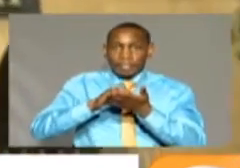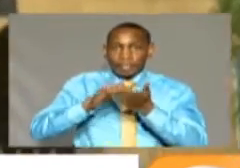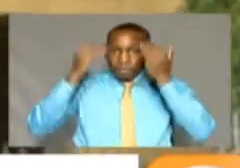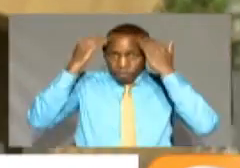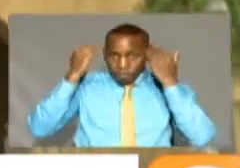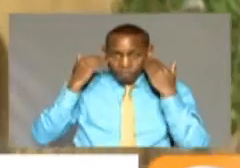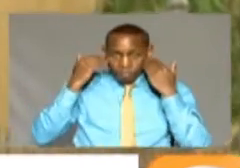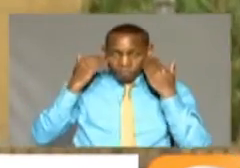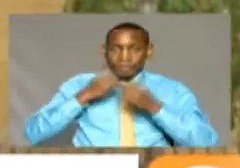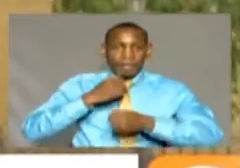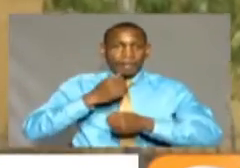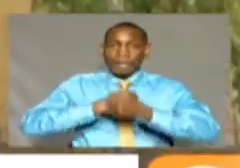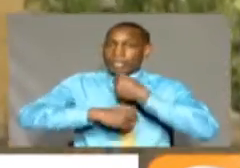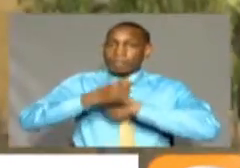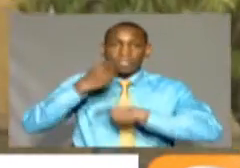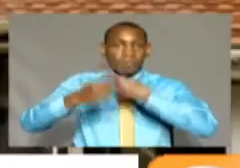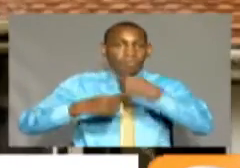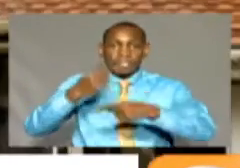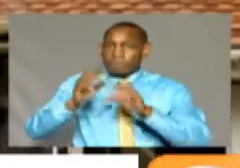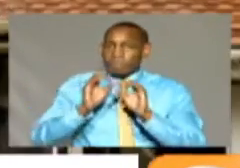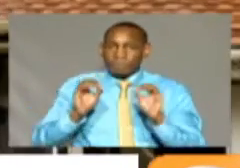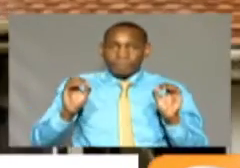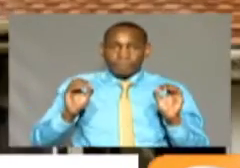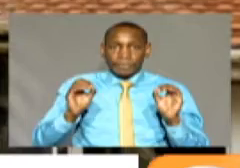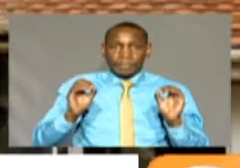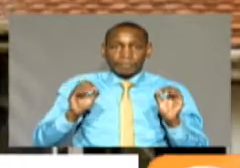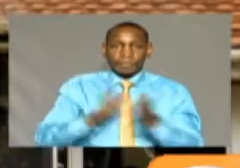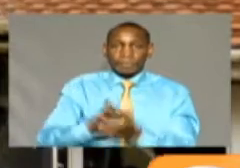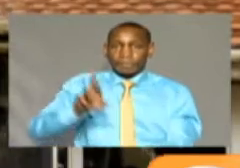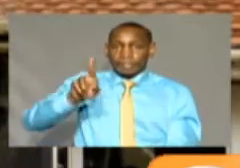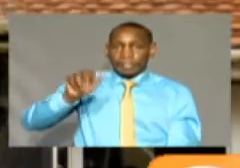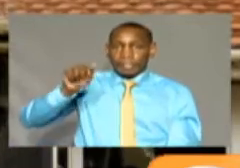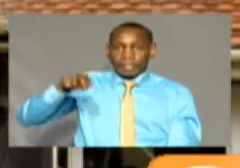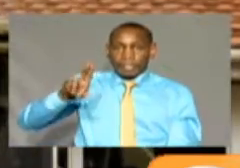keep its activities up and running. Raquel Mugai, Citizen TV.